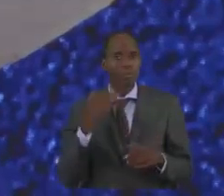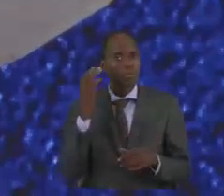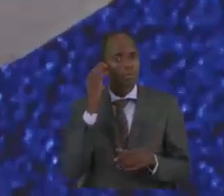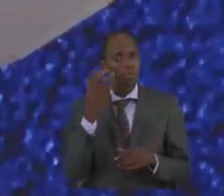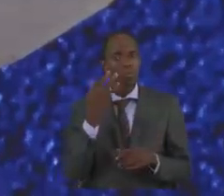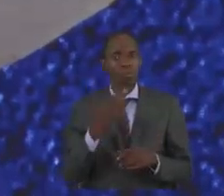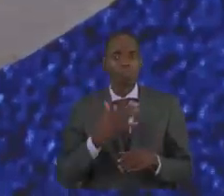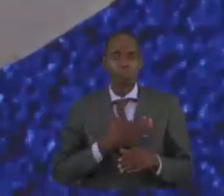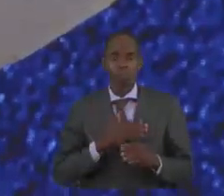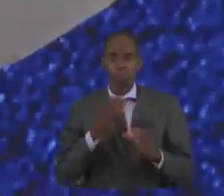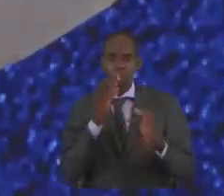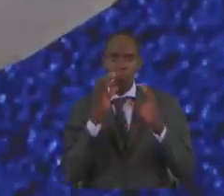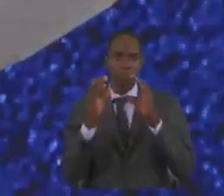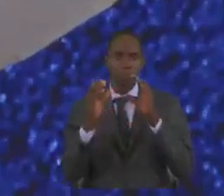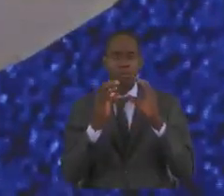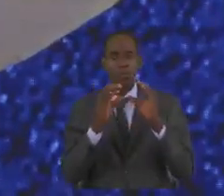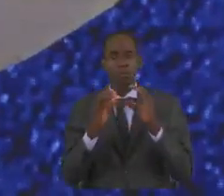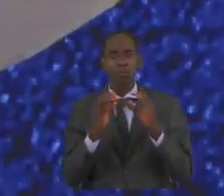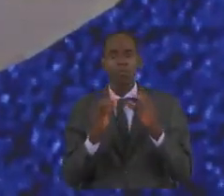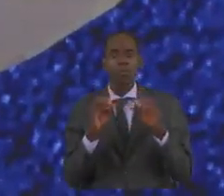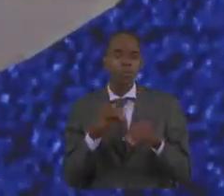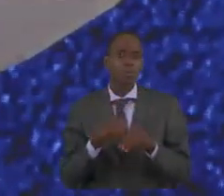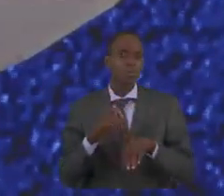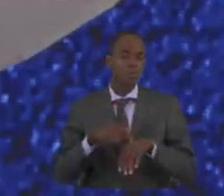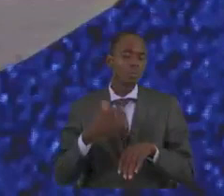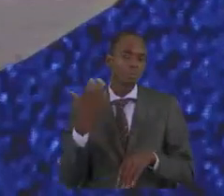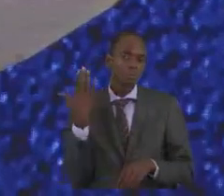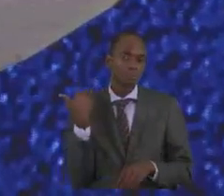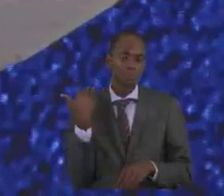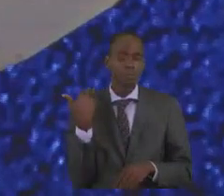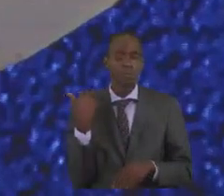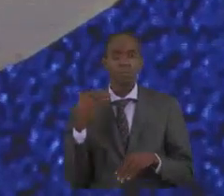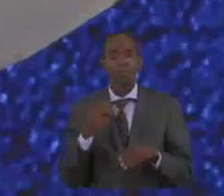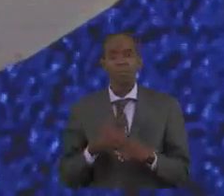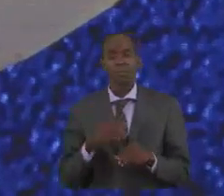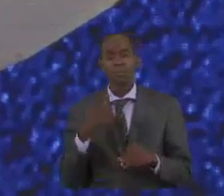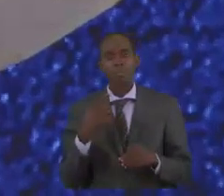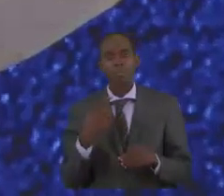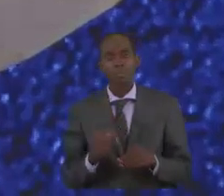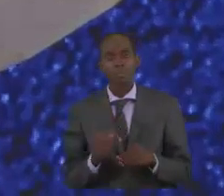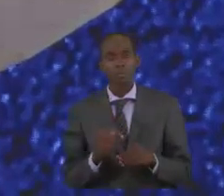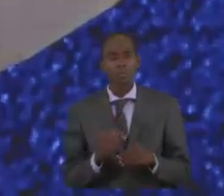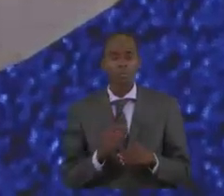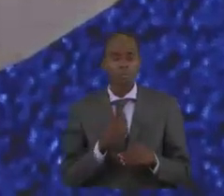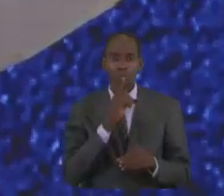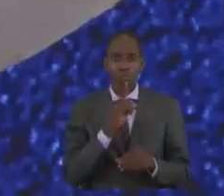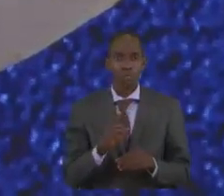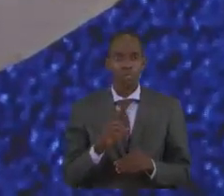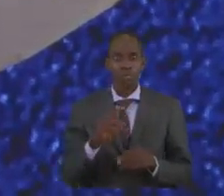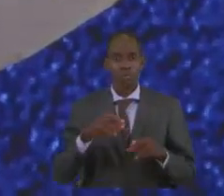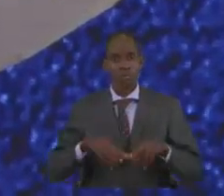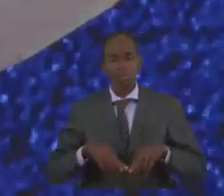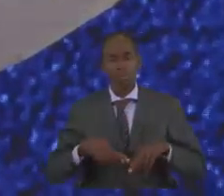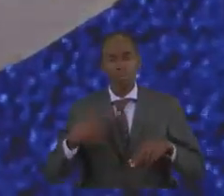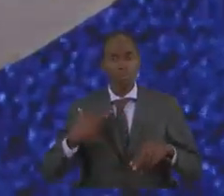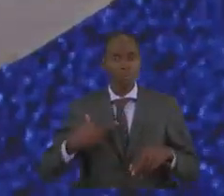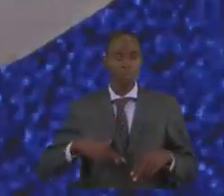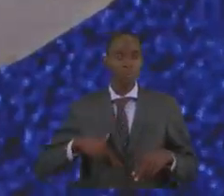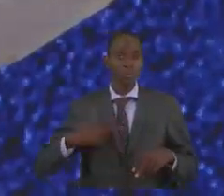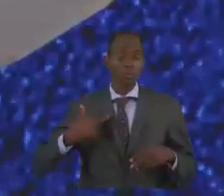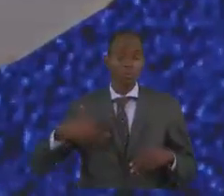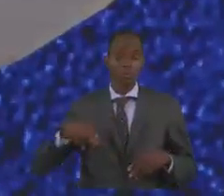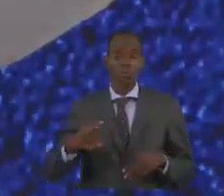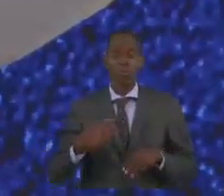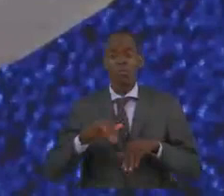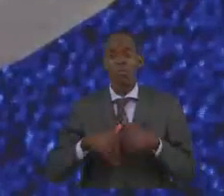of my conversation in time past in the Jews' religion, how that